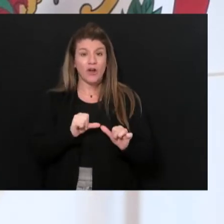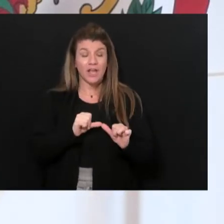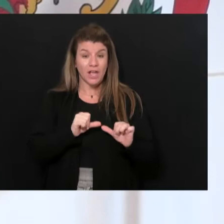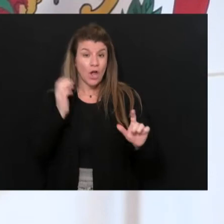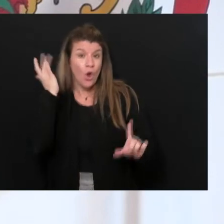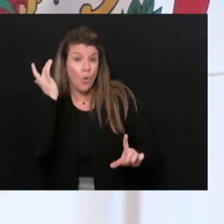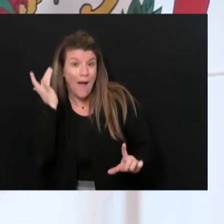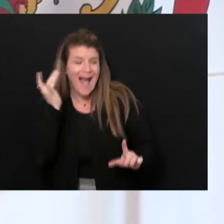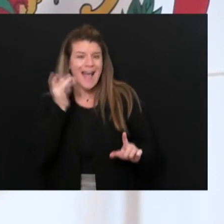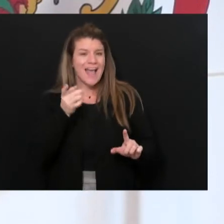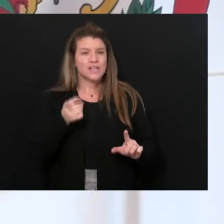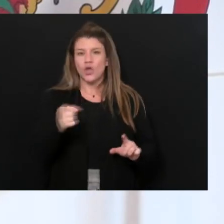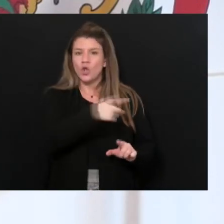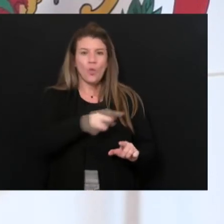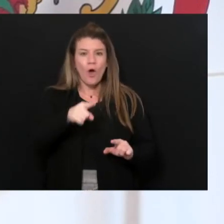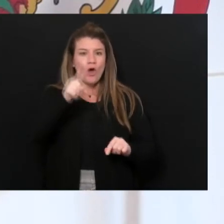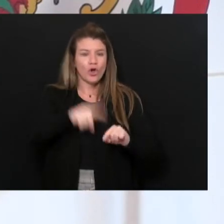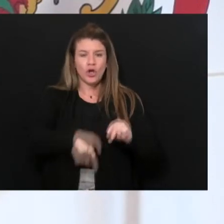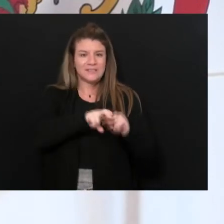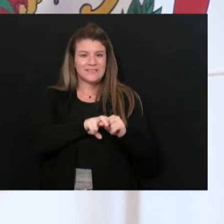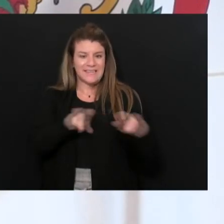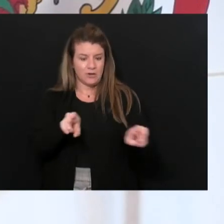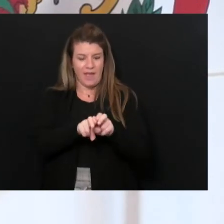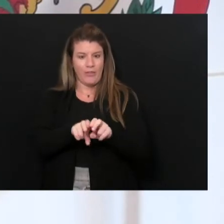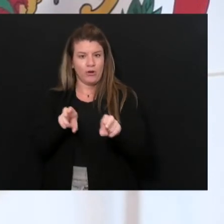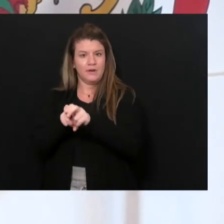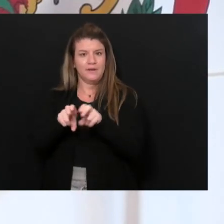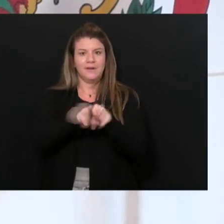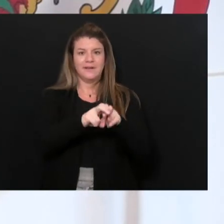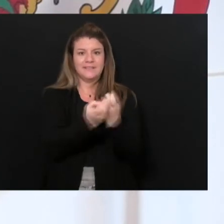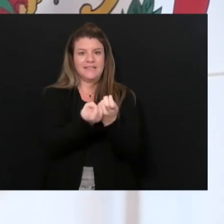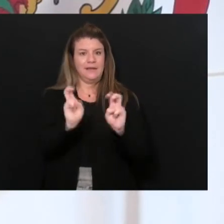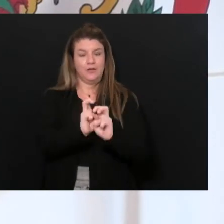wouldn't sit beside each other where the furniture was.